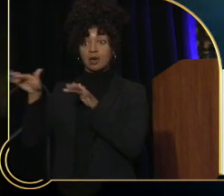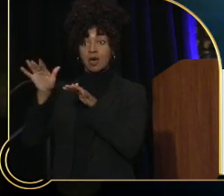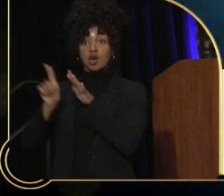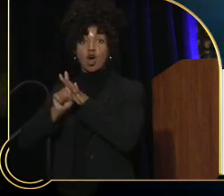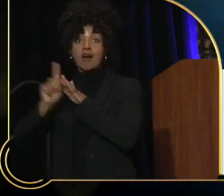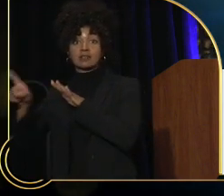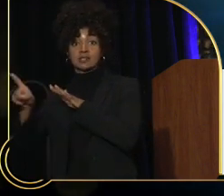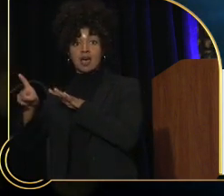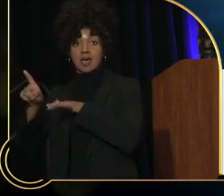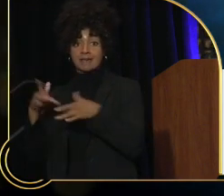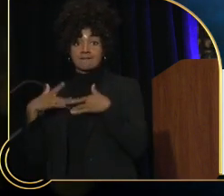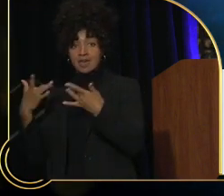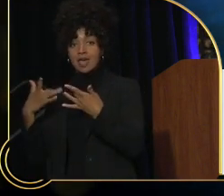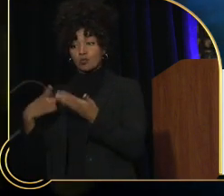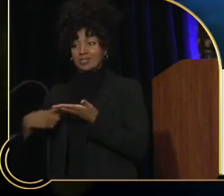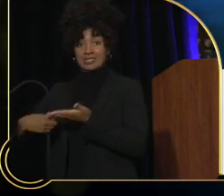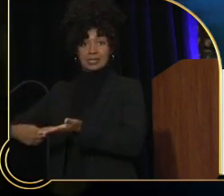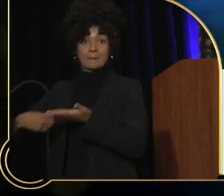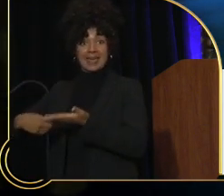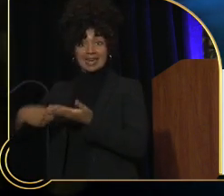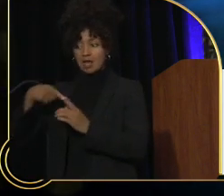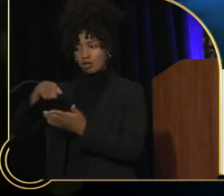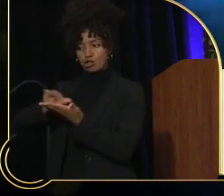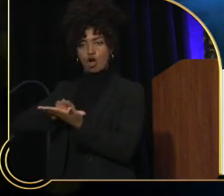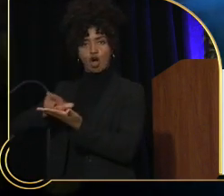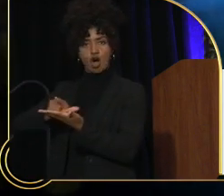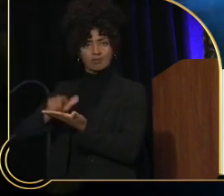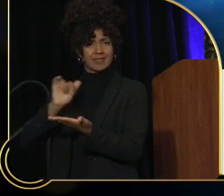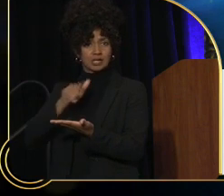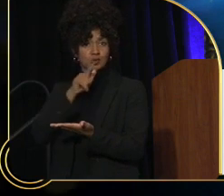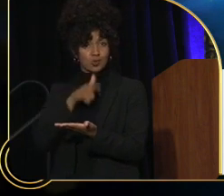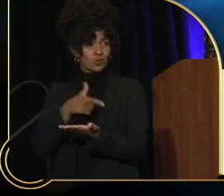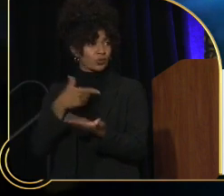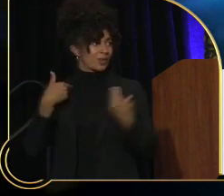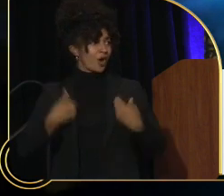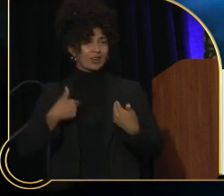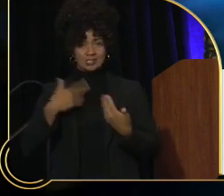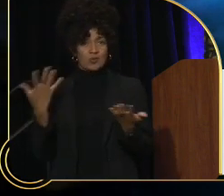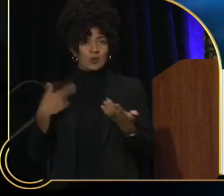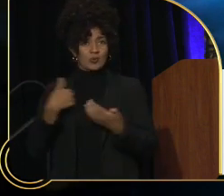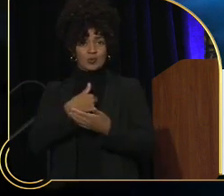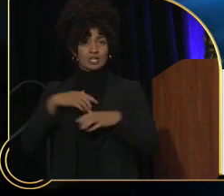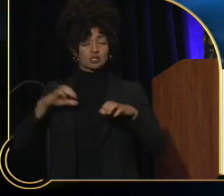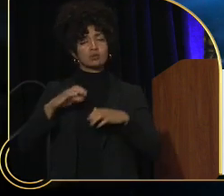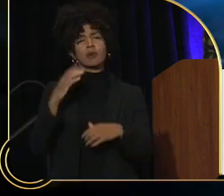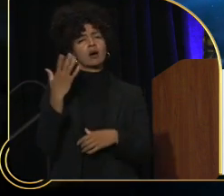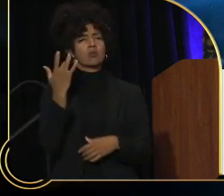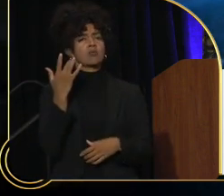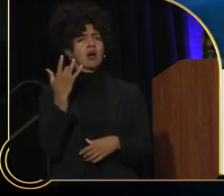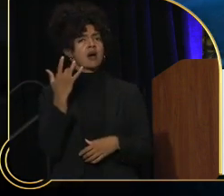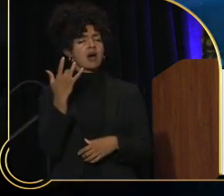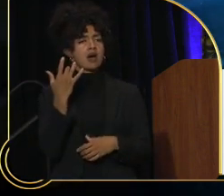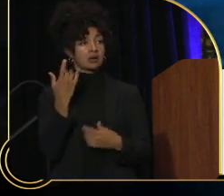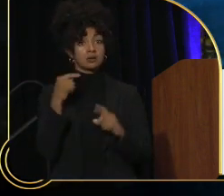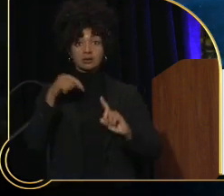who we are. But why? It's because this work matters.